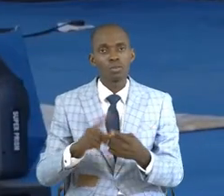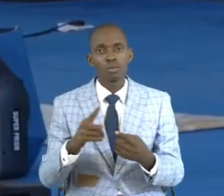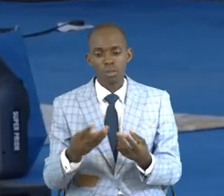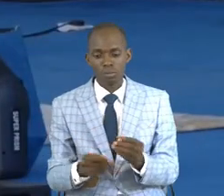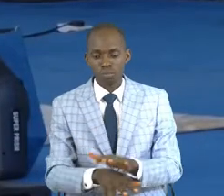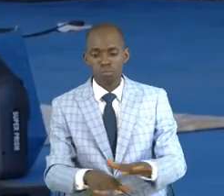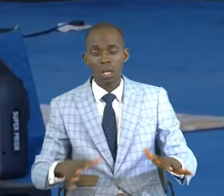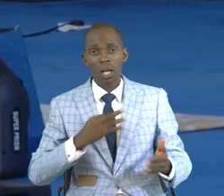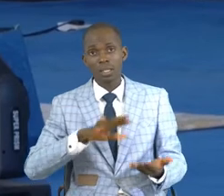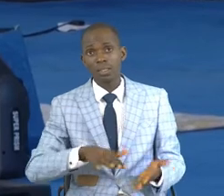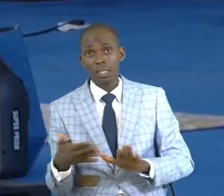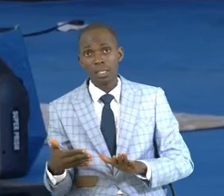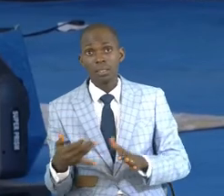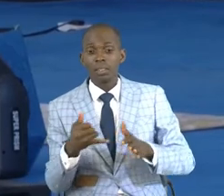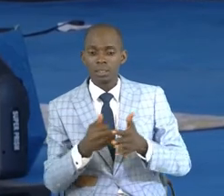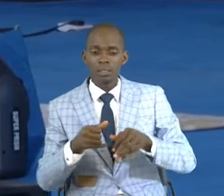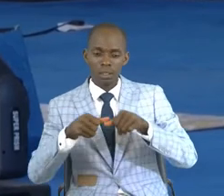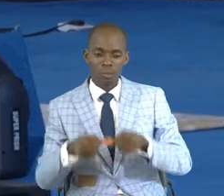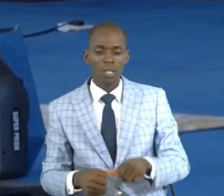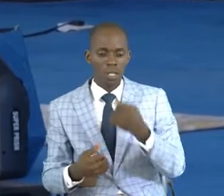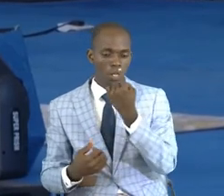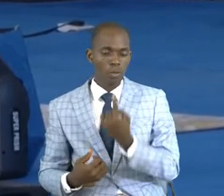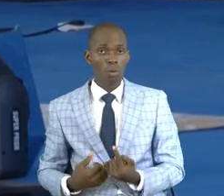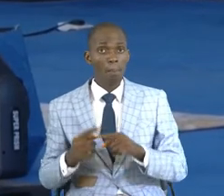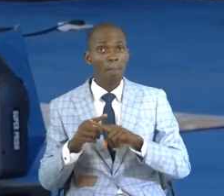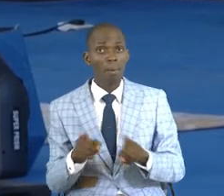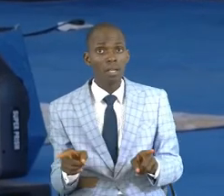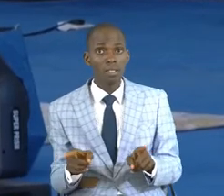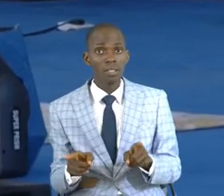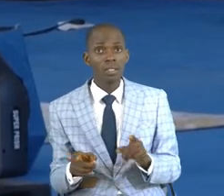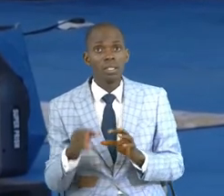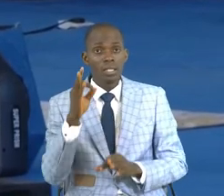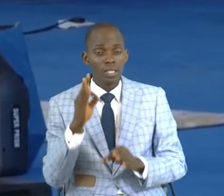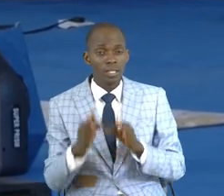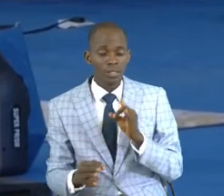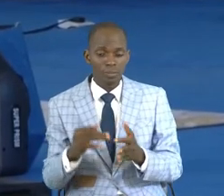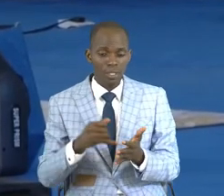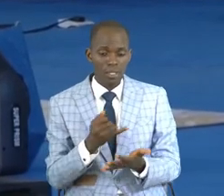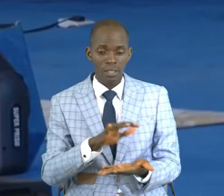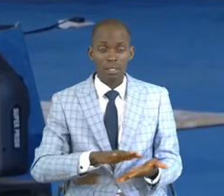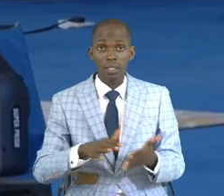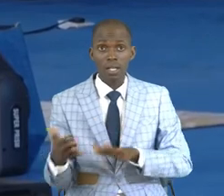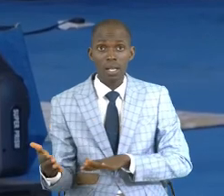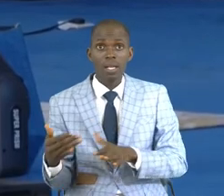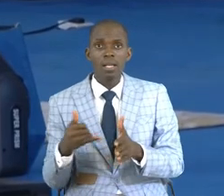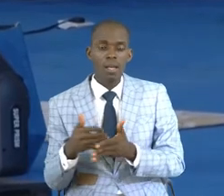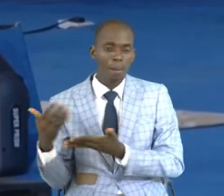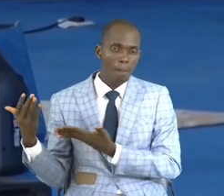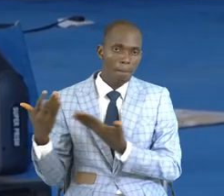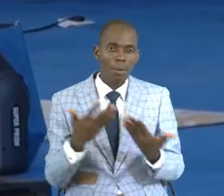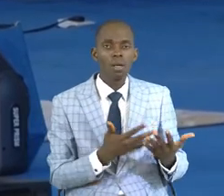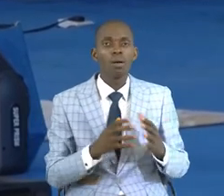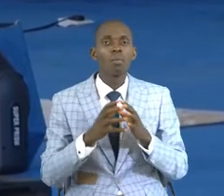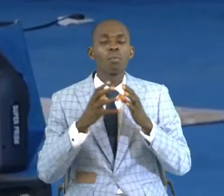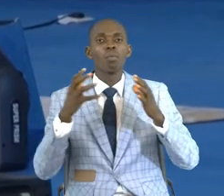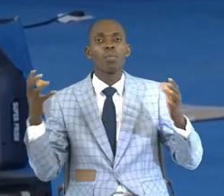it abideth alone. But if it die, it bringeth forth much fruit.